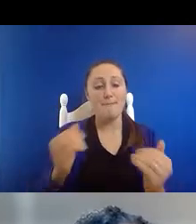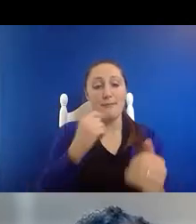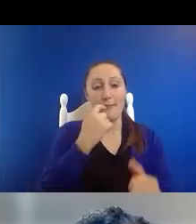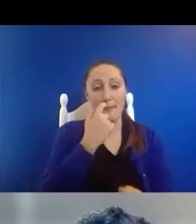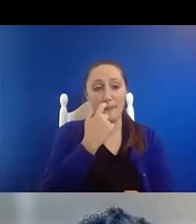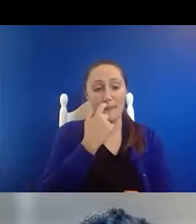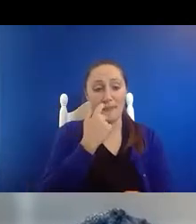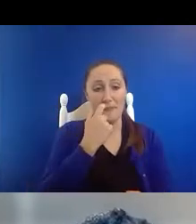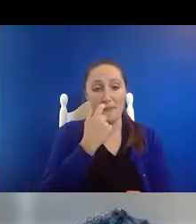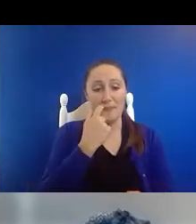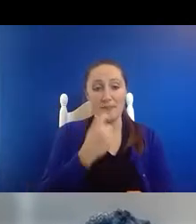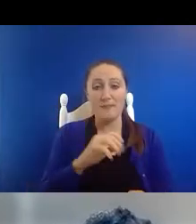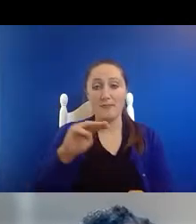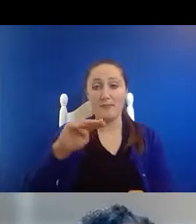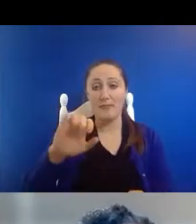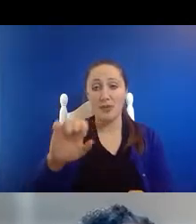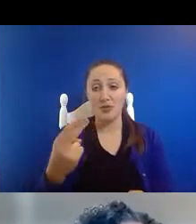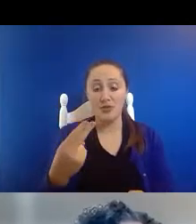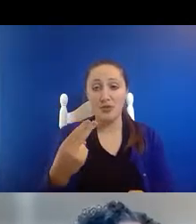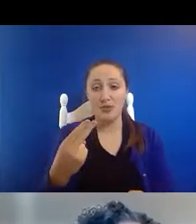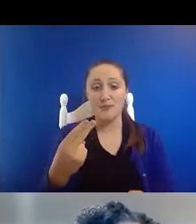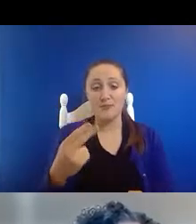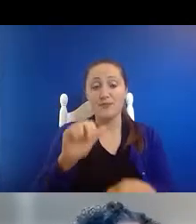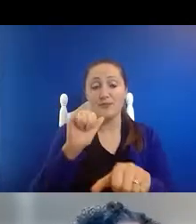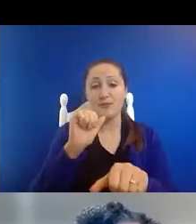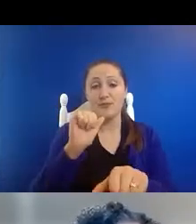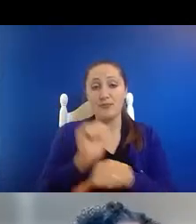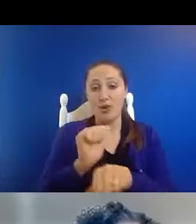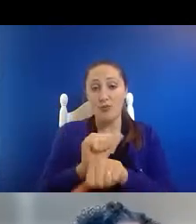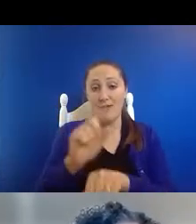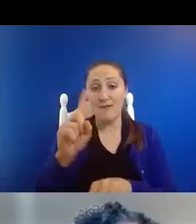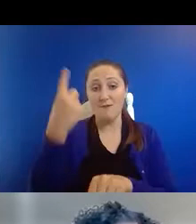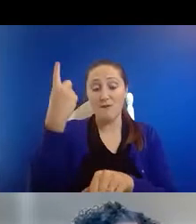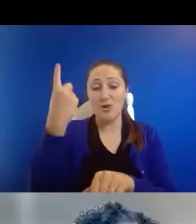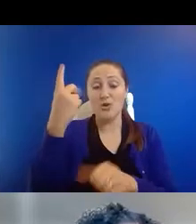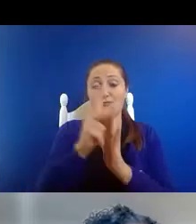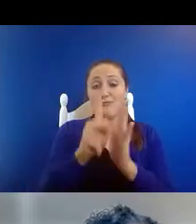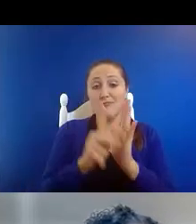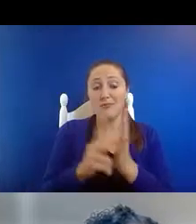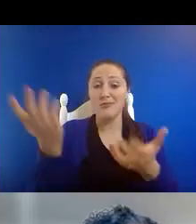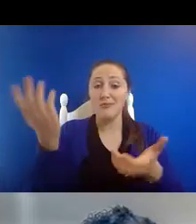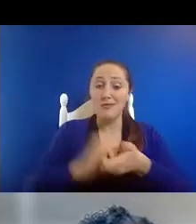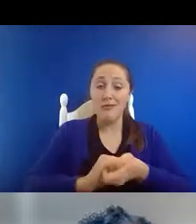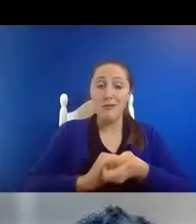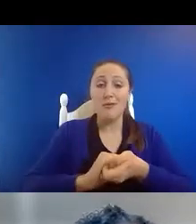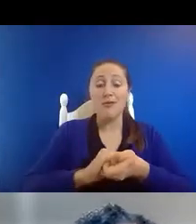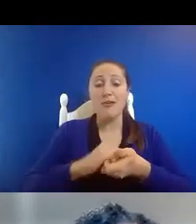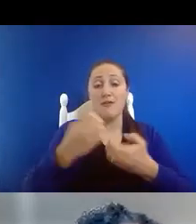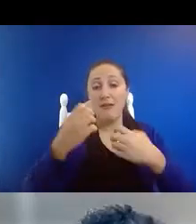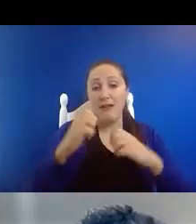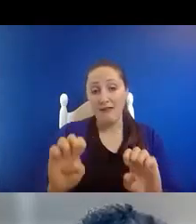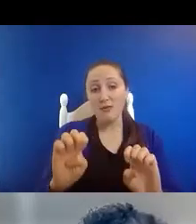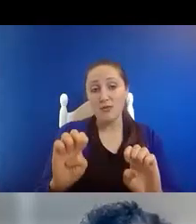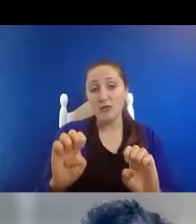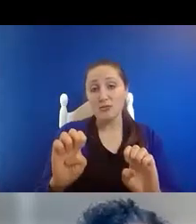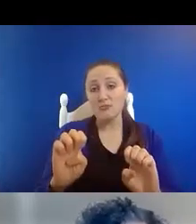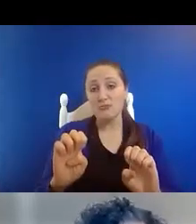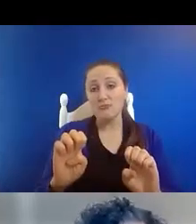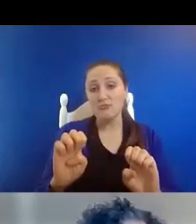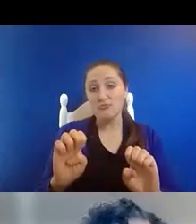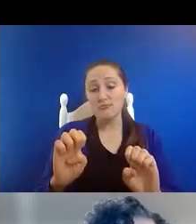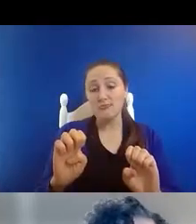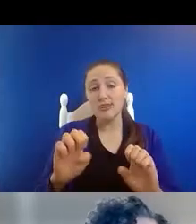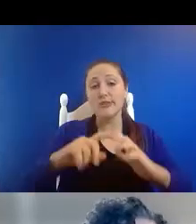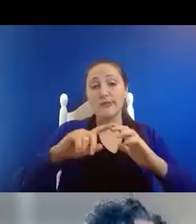In Michigan, the Employment First policy collaborative efforts launched an unexpected